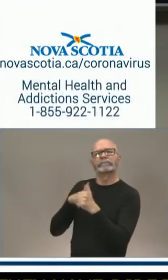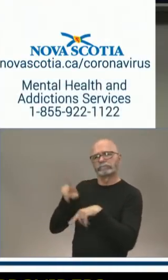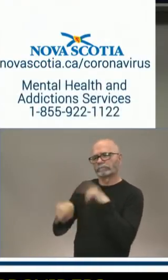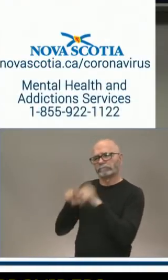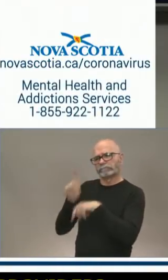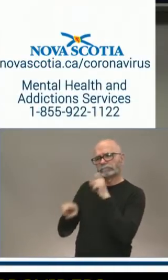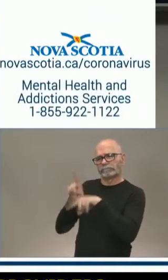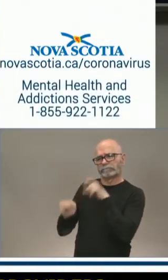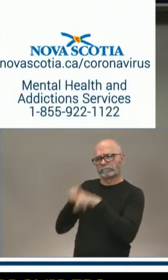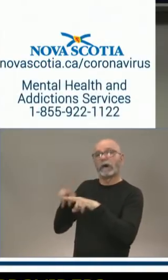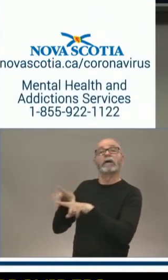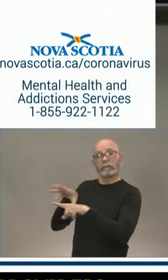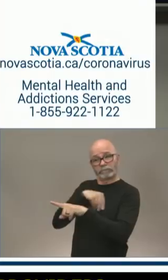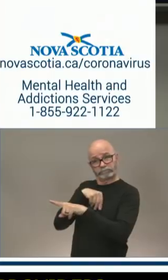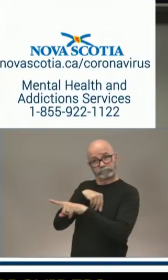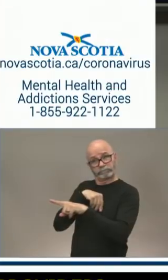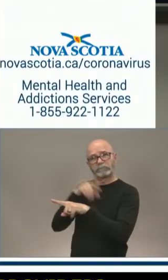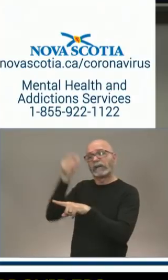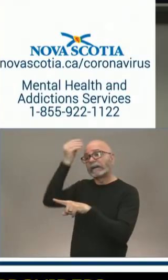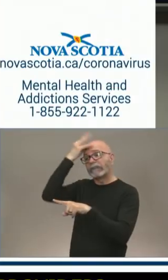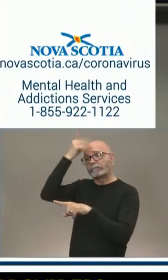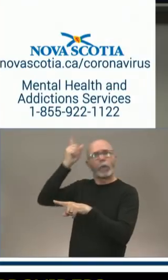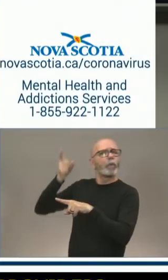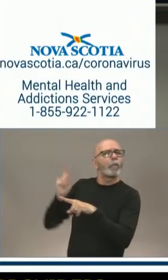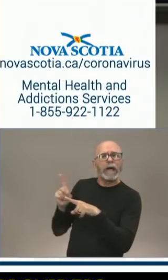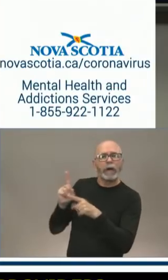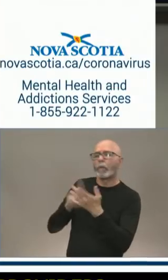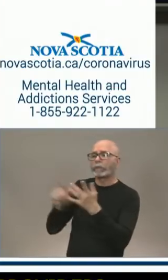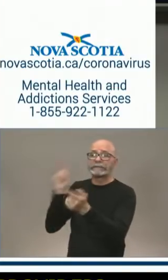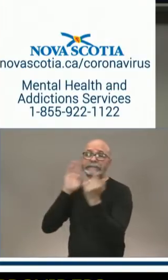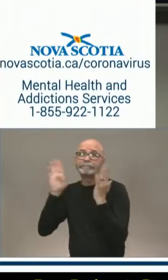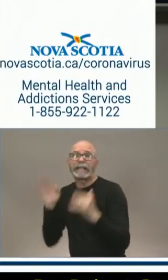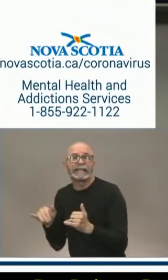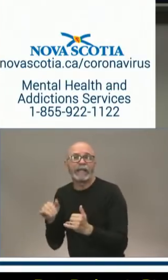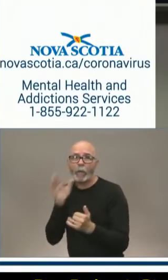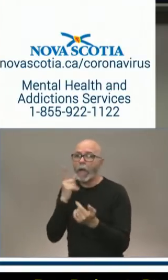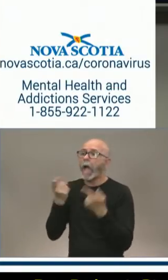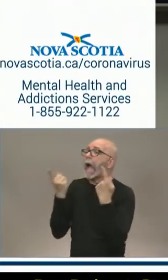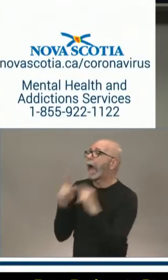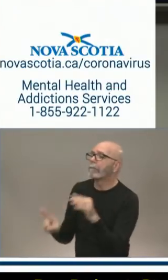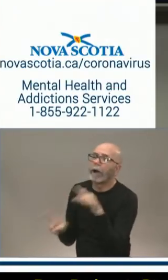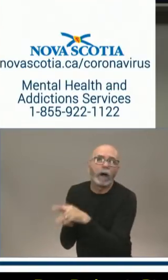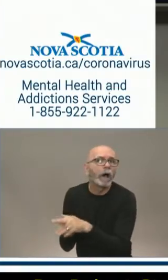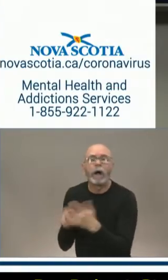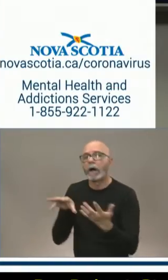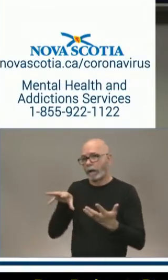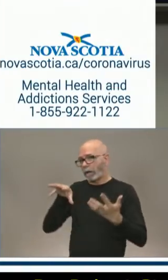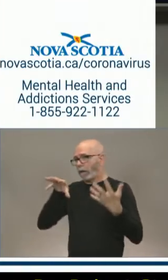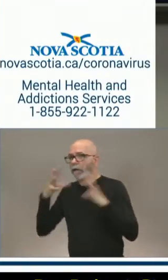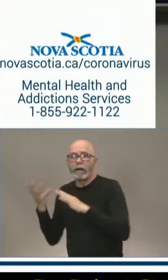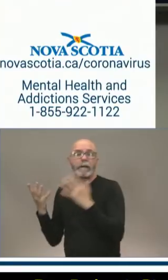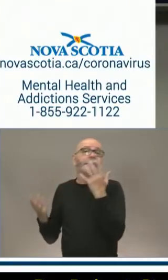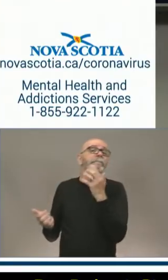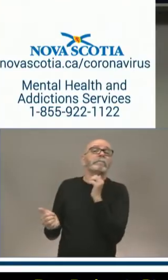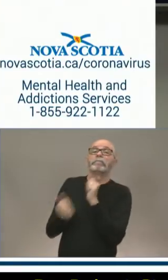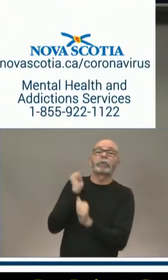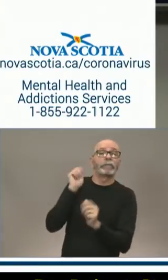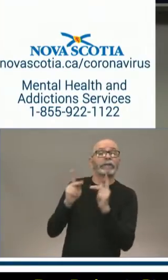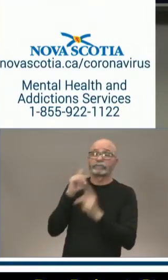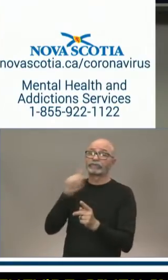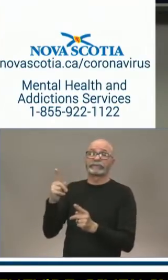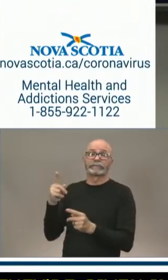information on what are the expected type of side effects. Like almost all vaccines, there's some risk